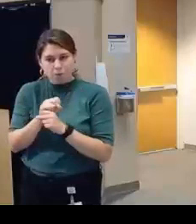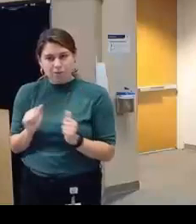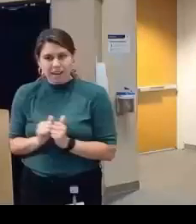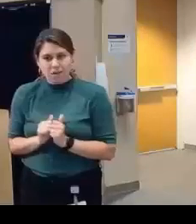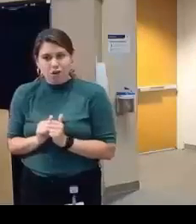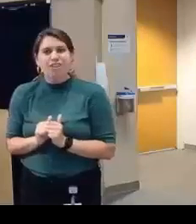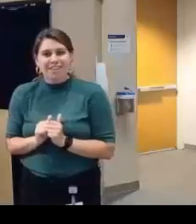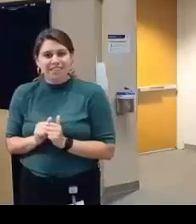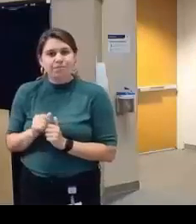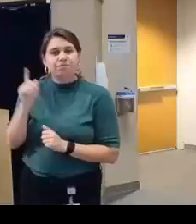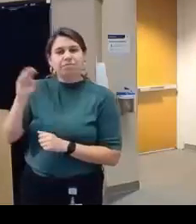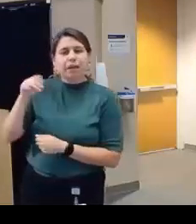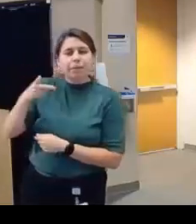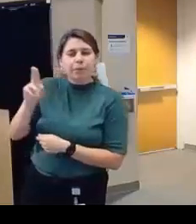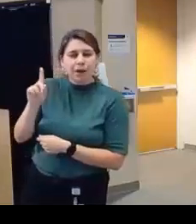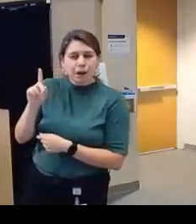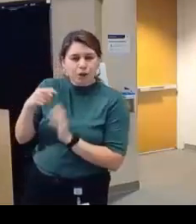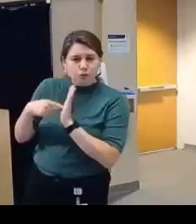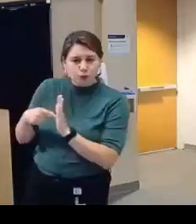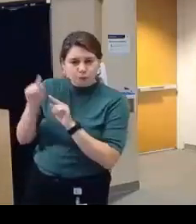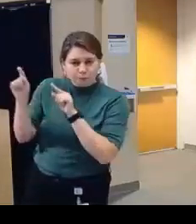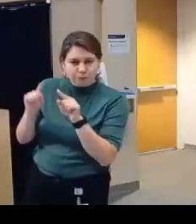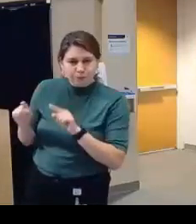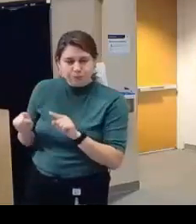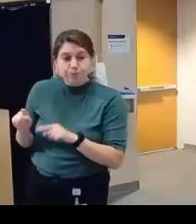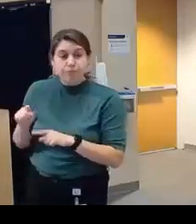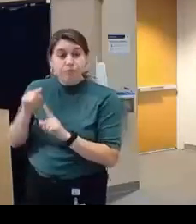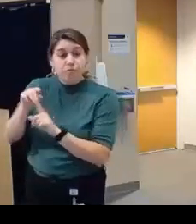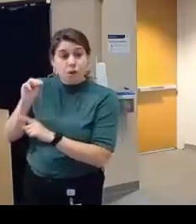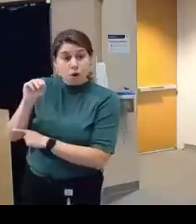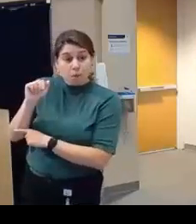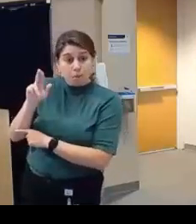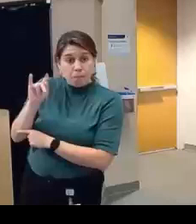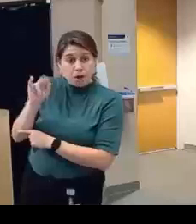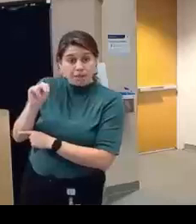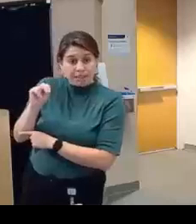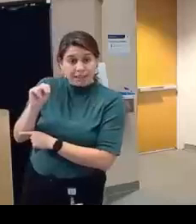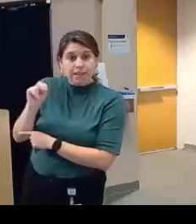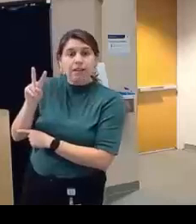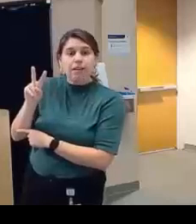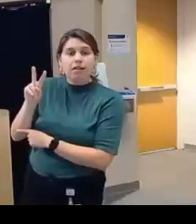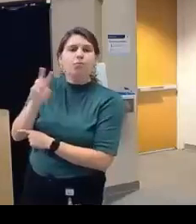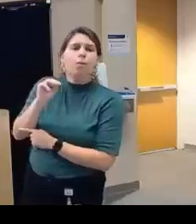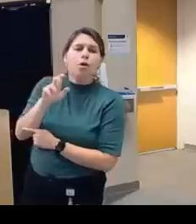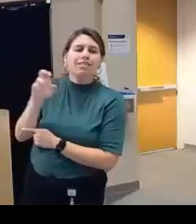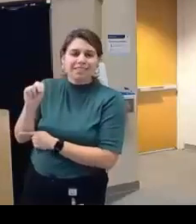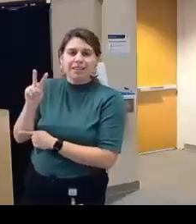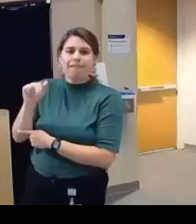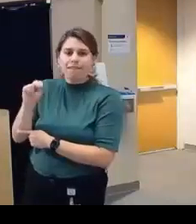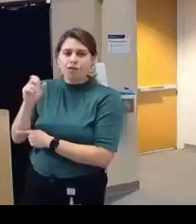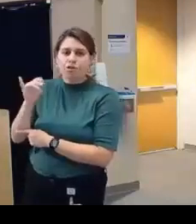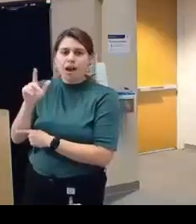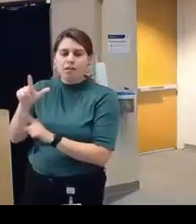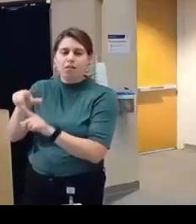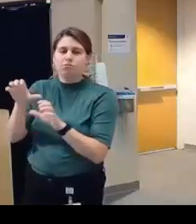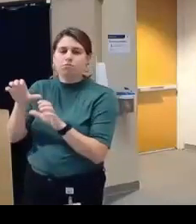you a sense of where the med-psych units are. Martin van Schijndel has done a lot of work thinking about mostly sort of